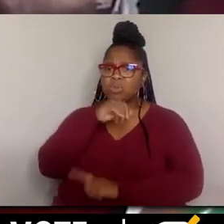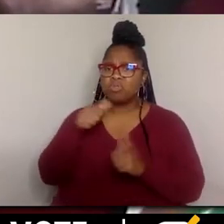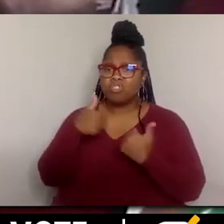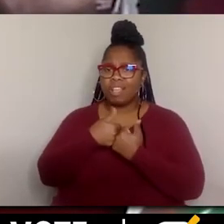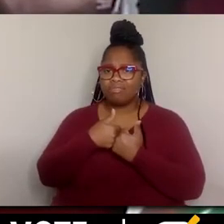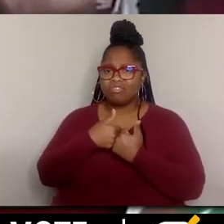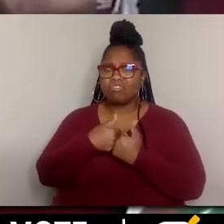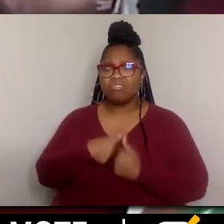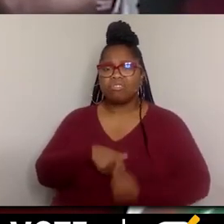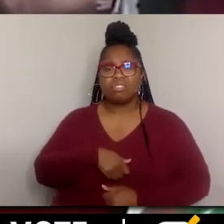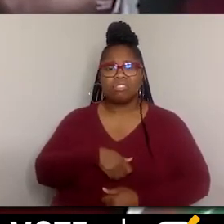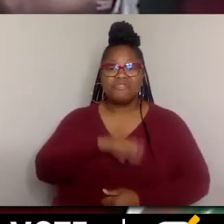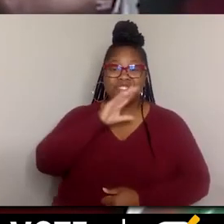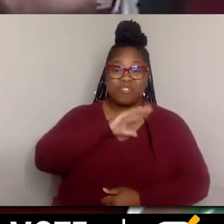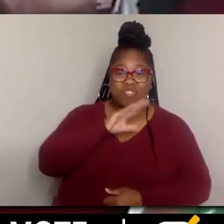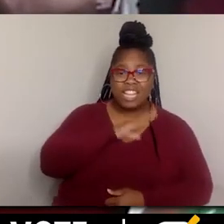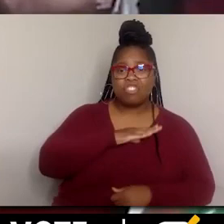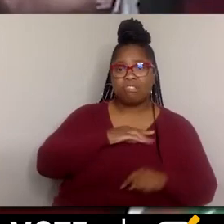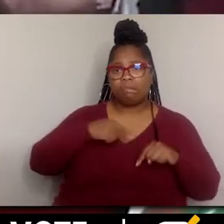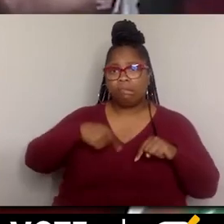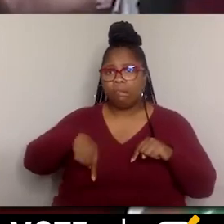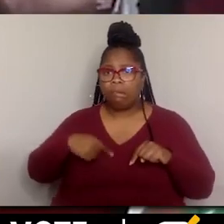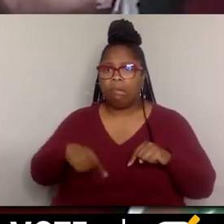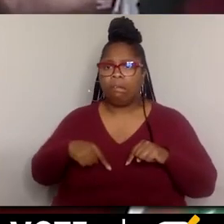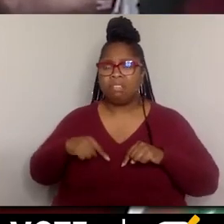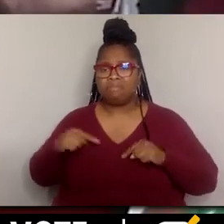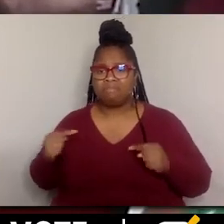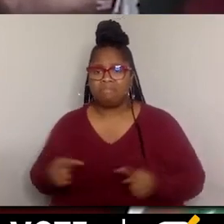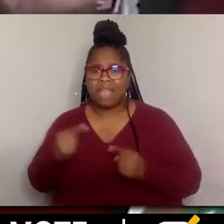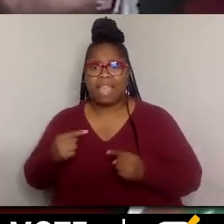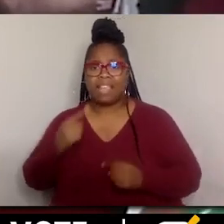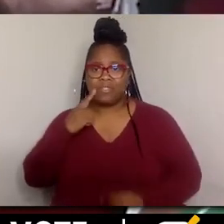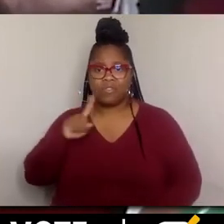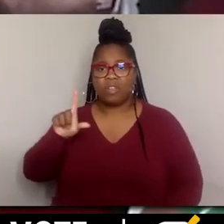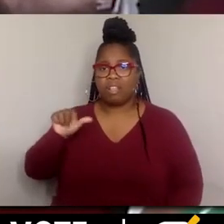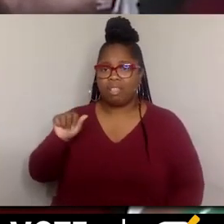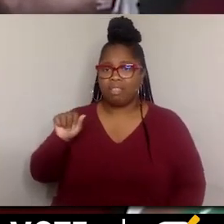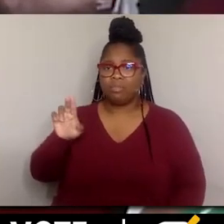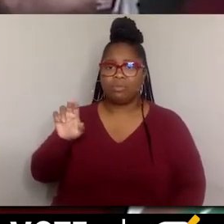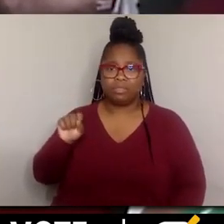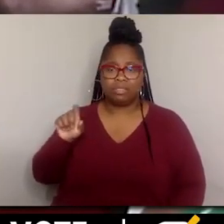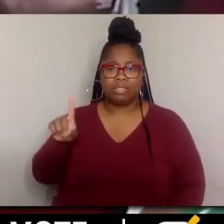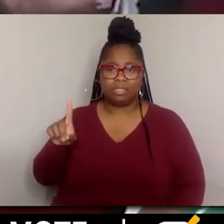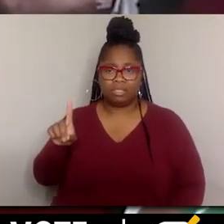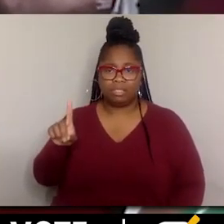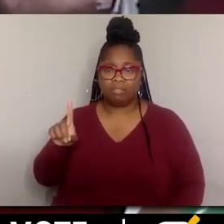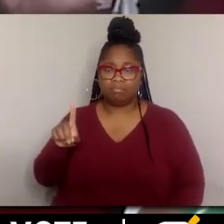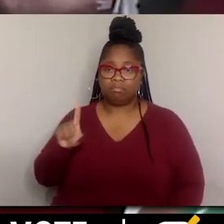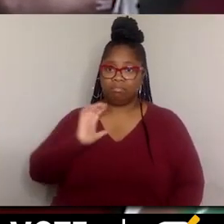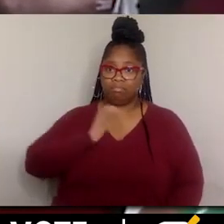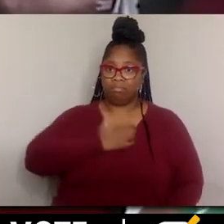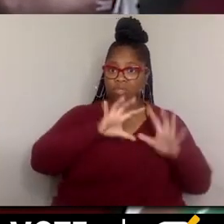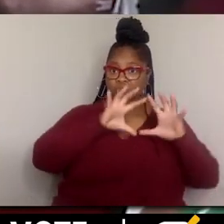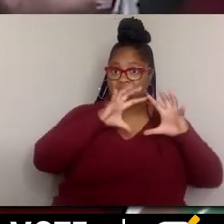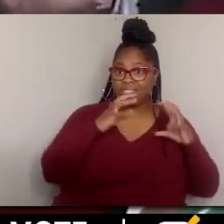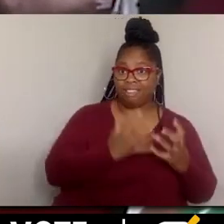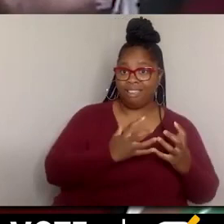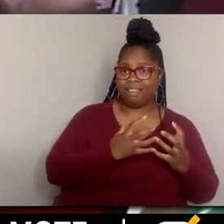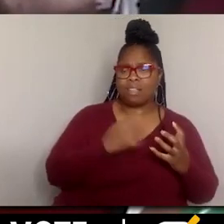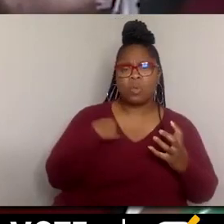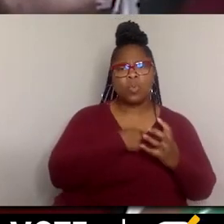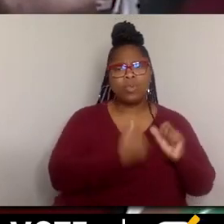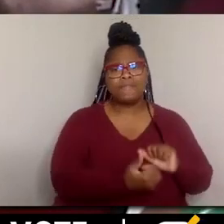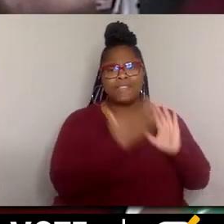frustration, anxiety, and pain in LAUSD. As a society, we face